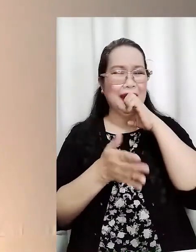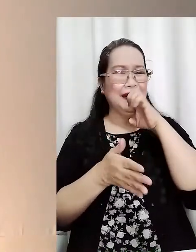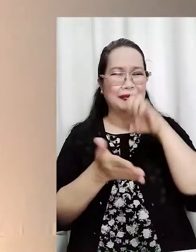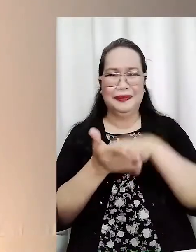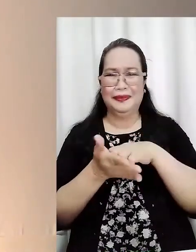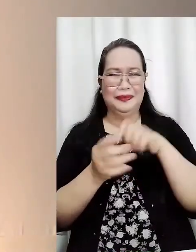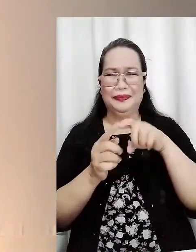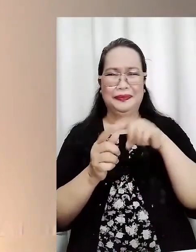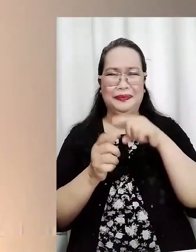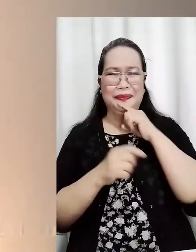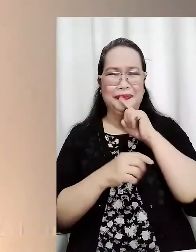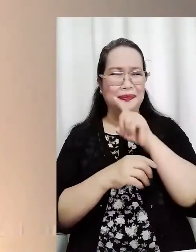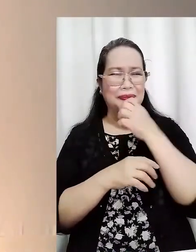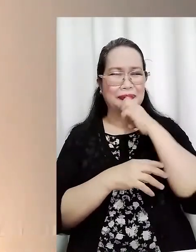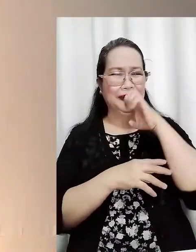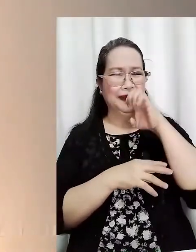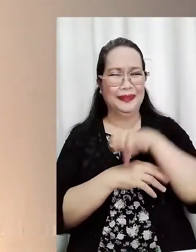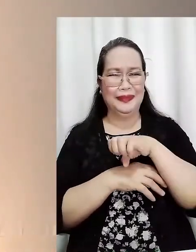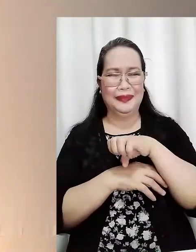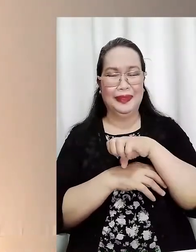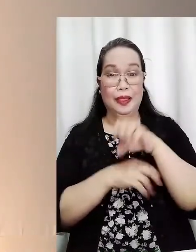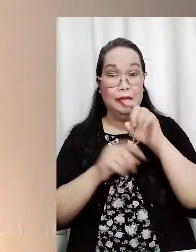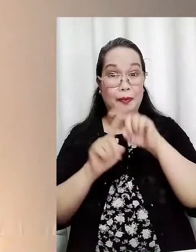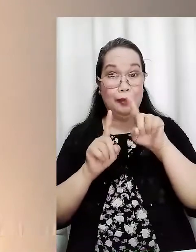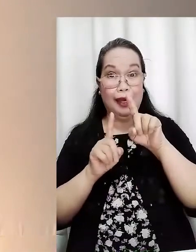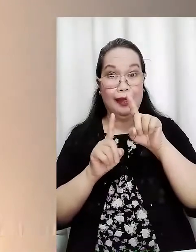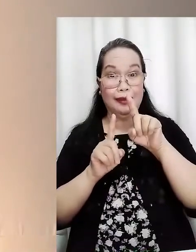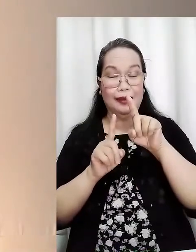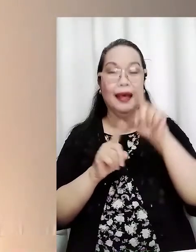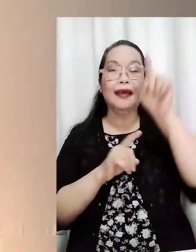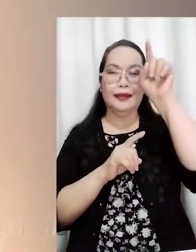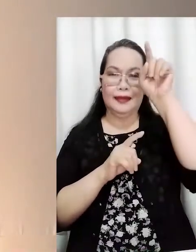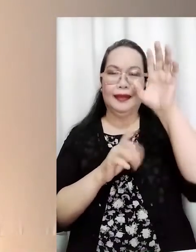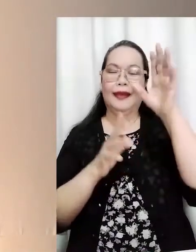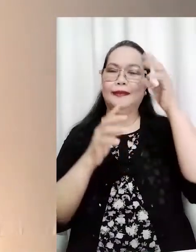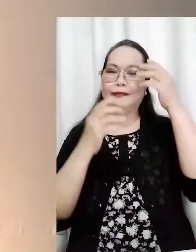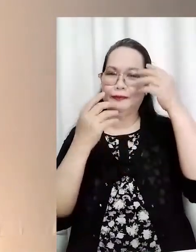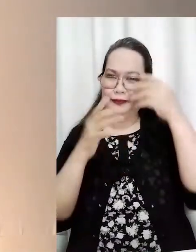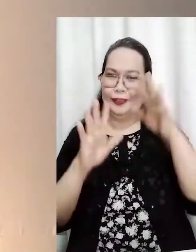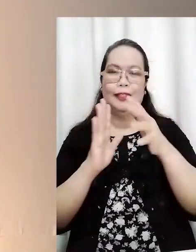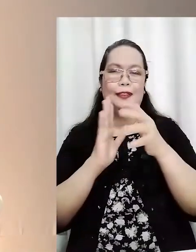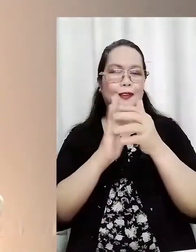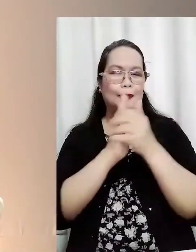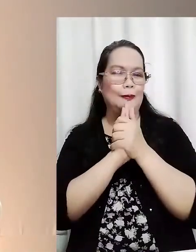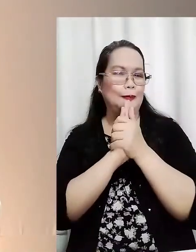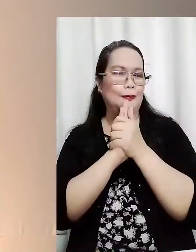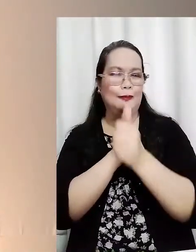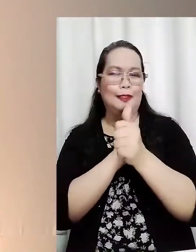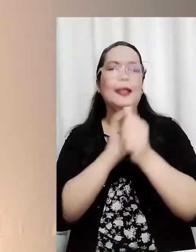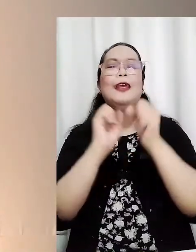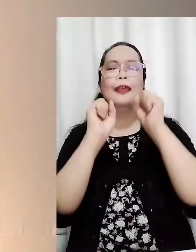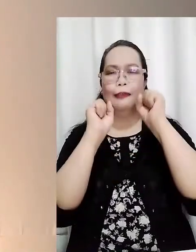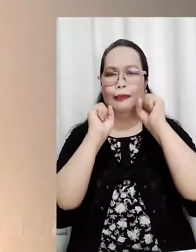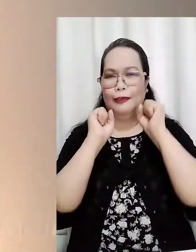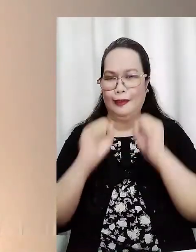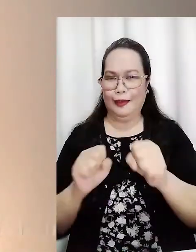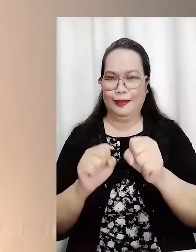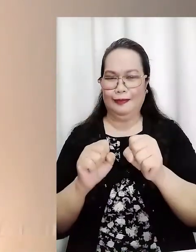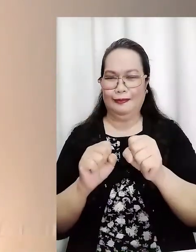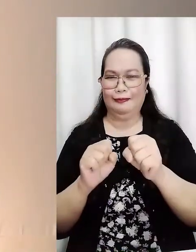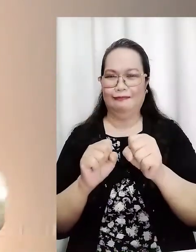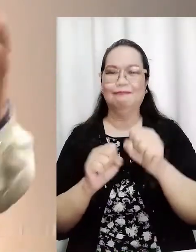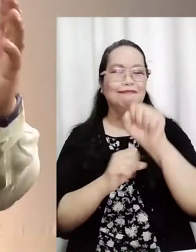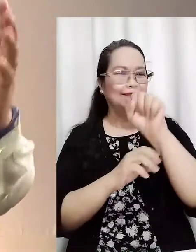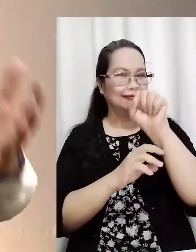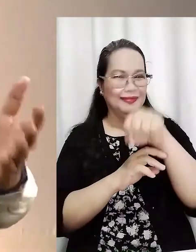this world. But the good news is, God is an expert of the impossible.